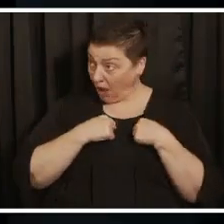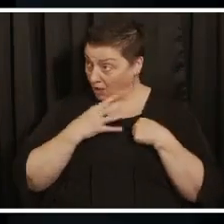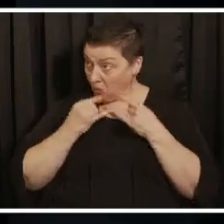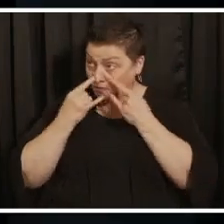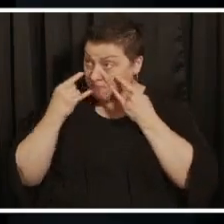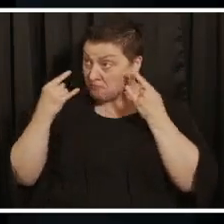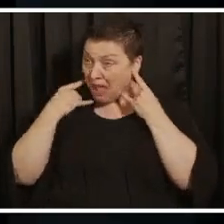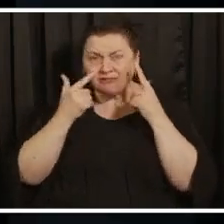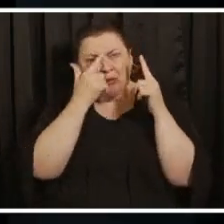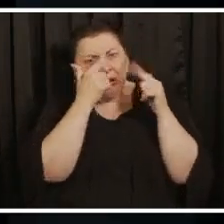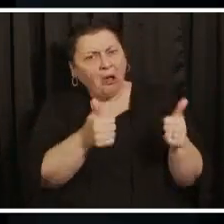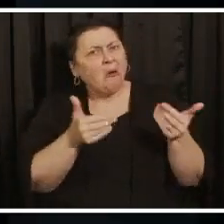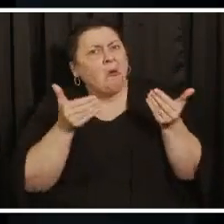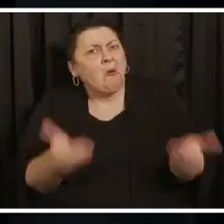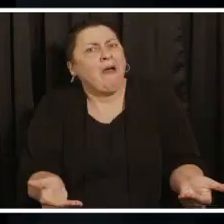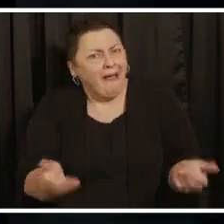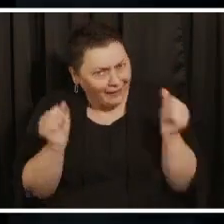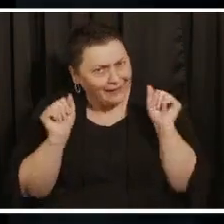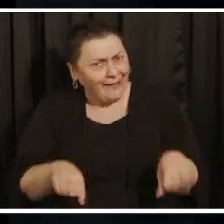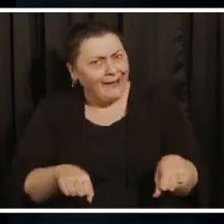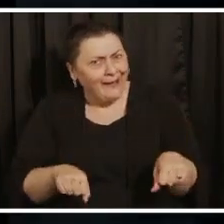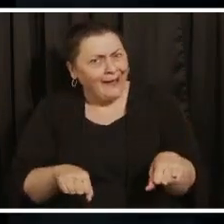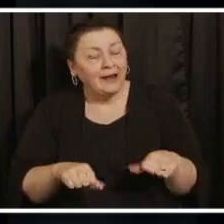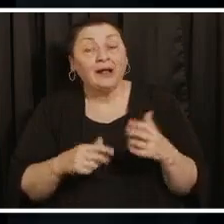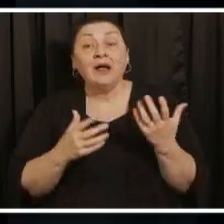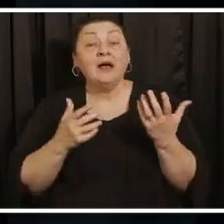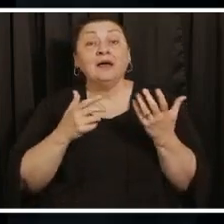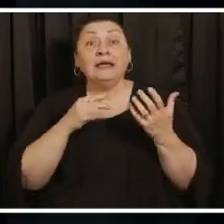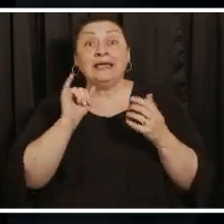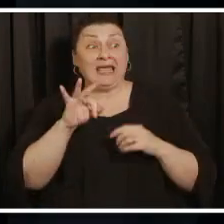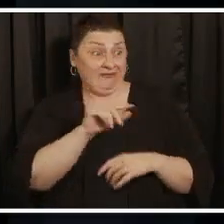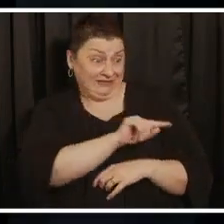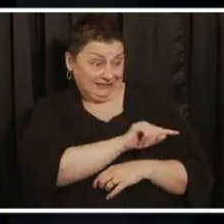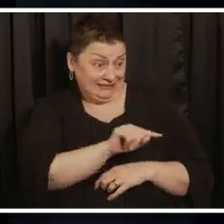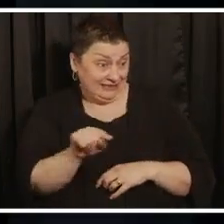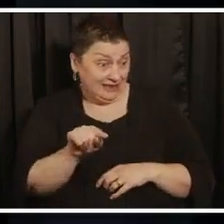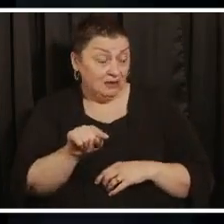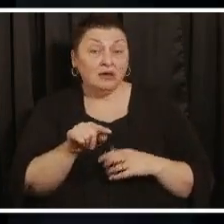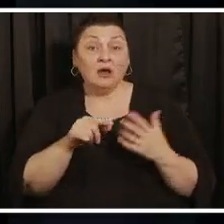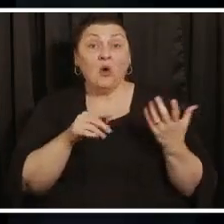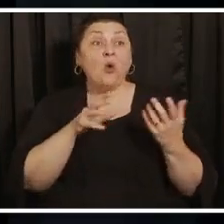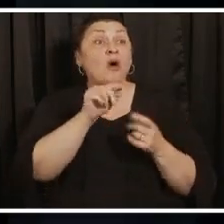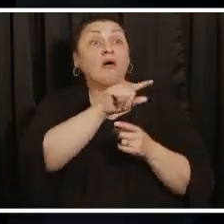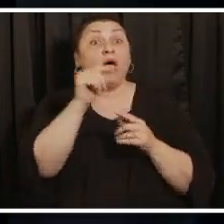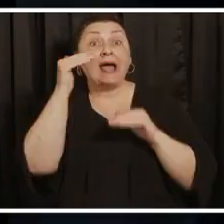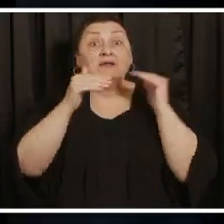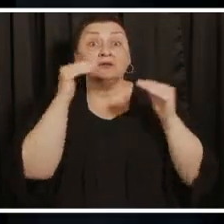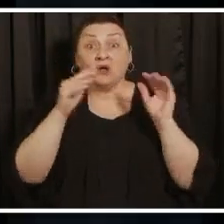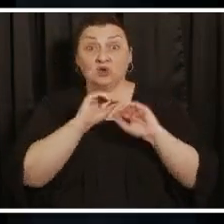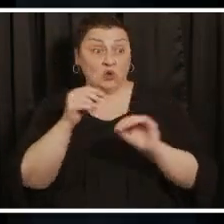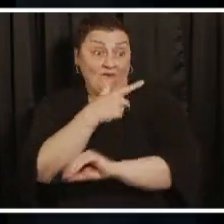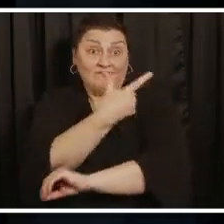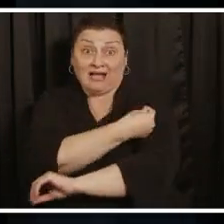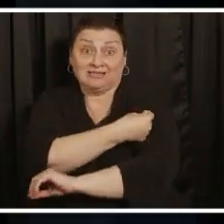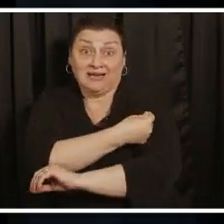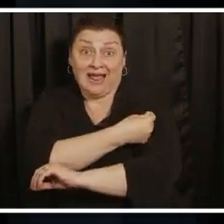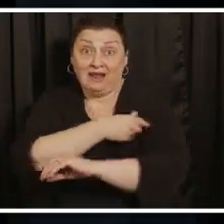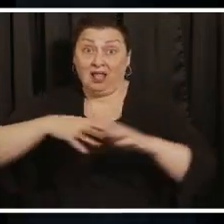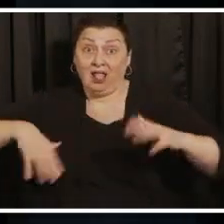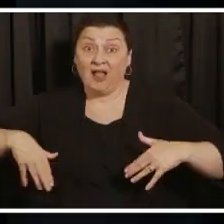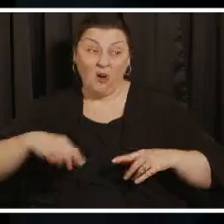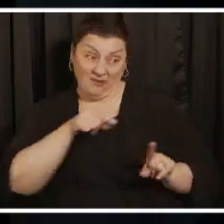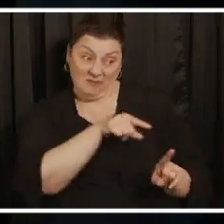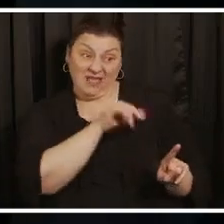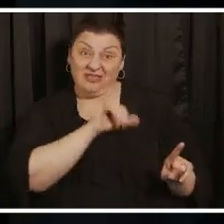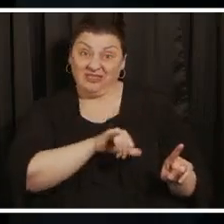level of safety for their kid, particularly if there are unvaccinated adults at home, or particularly if that kid has a pre-existing health condition.